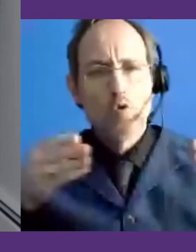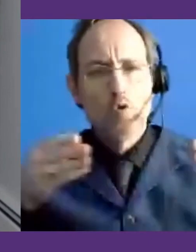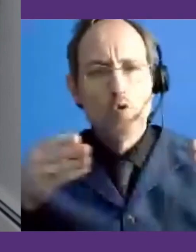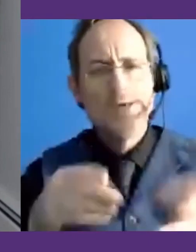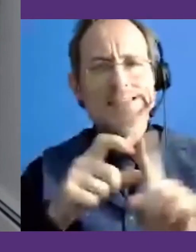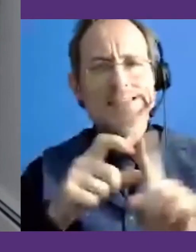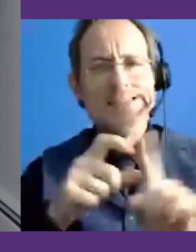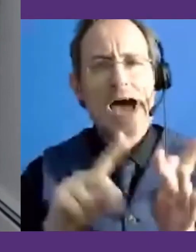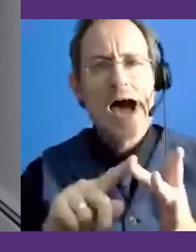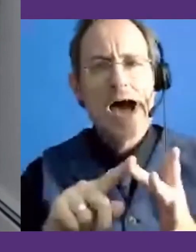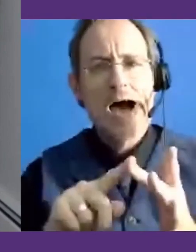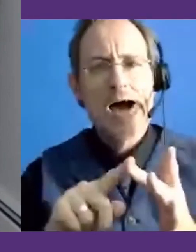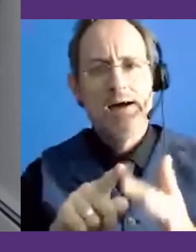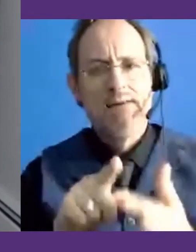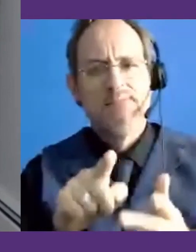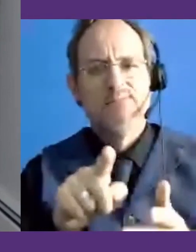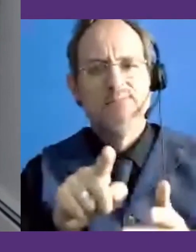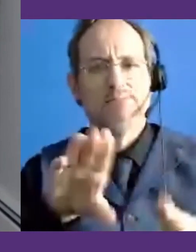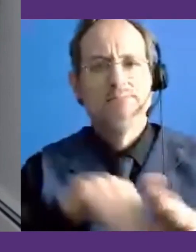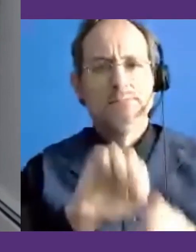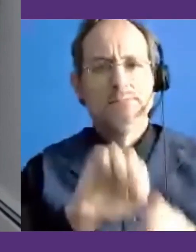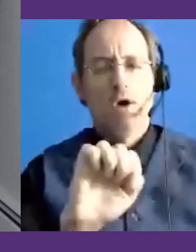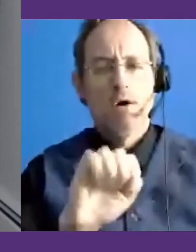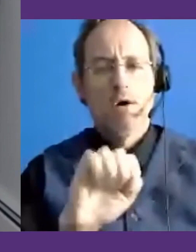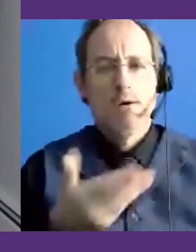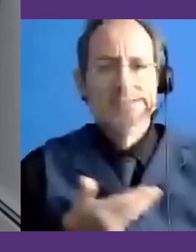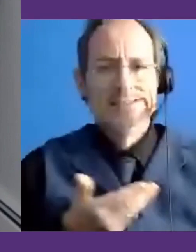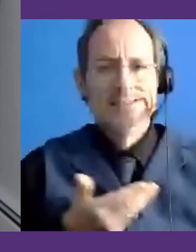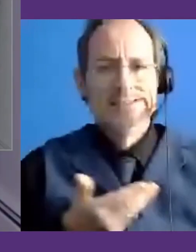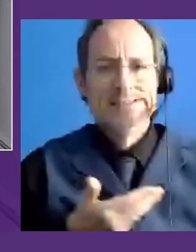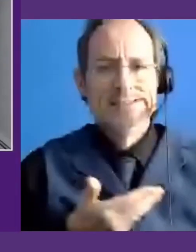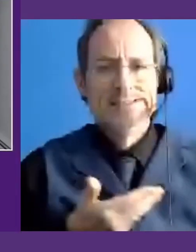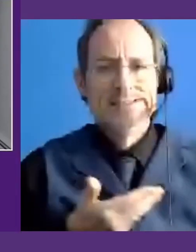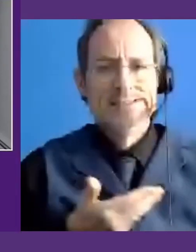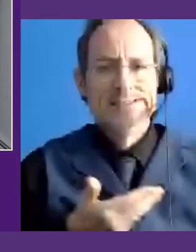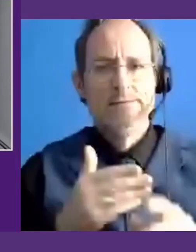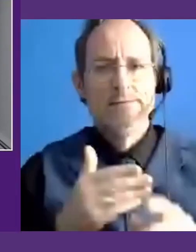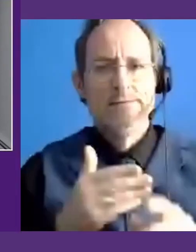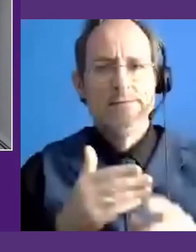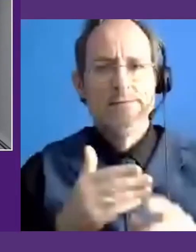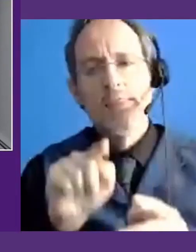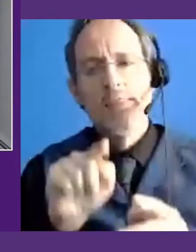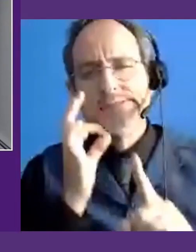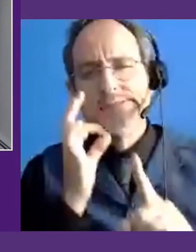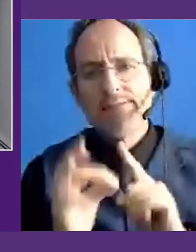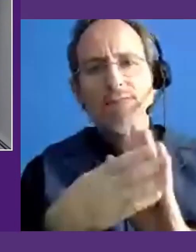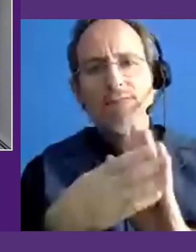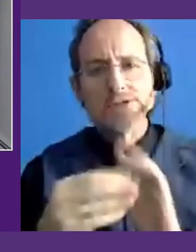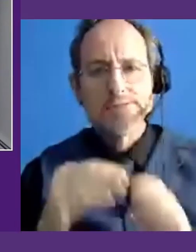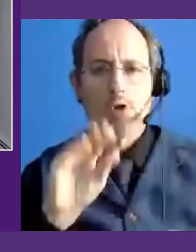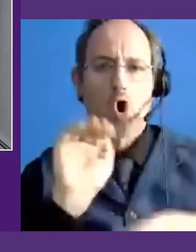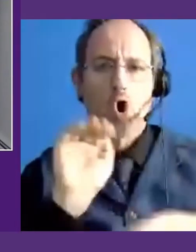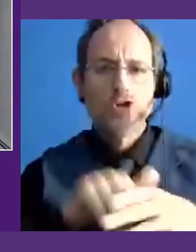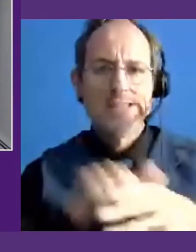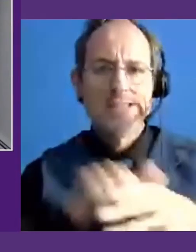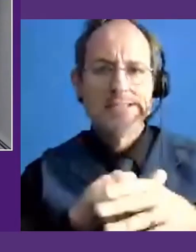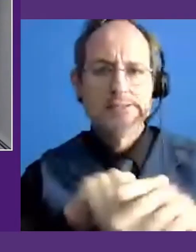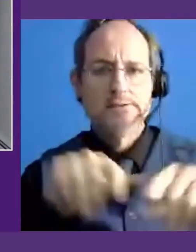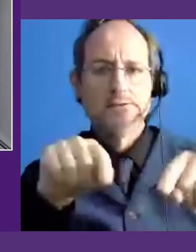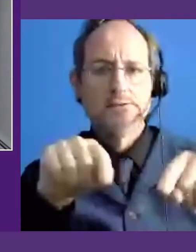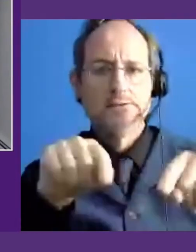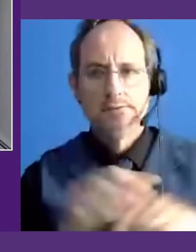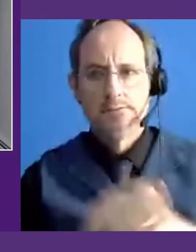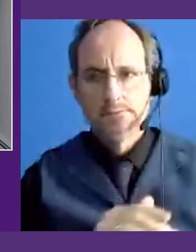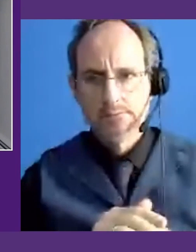organization, and specifically on the sort of content side. So other journalists would equally be, within the